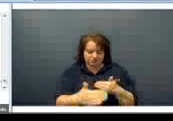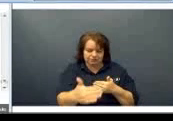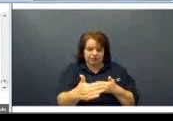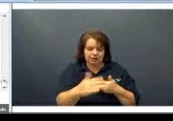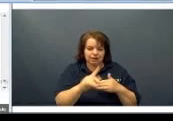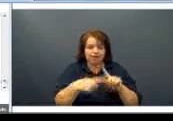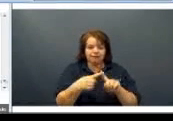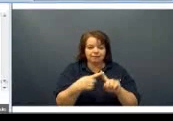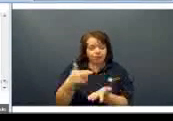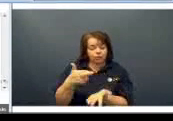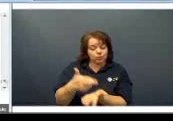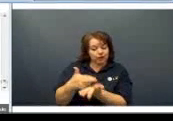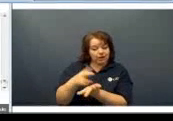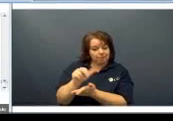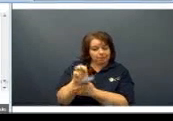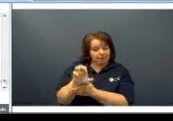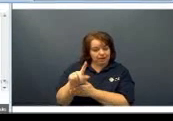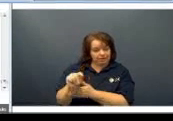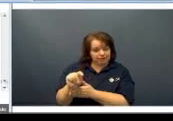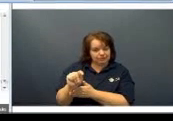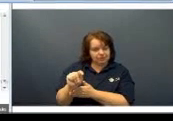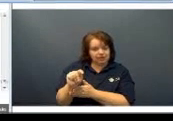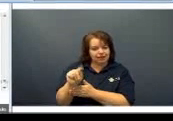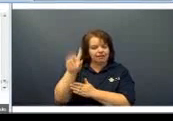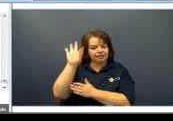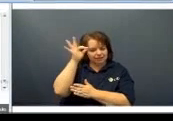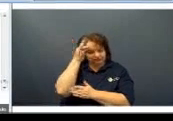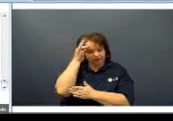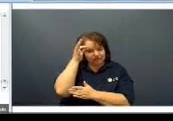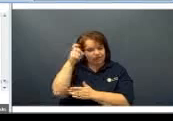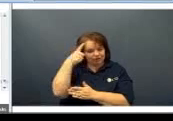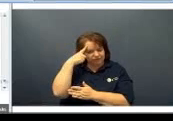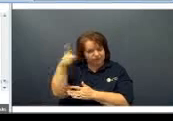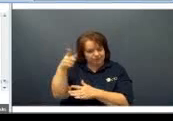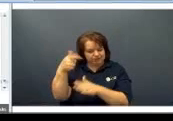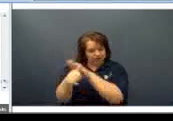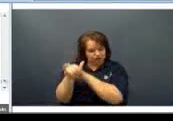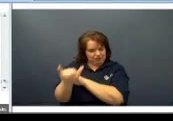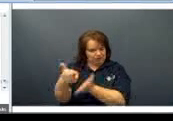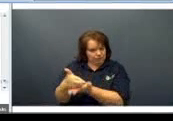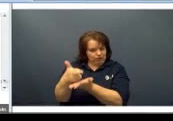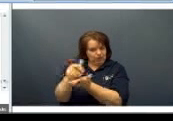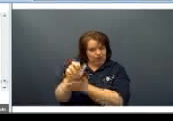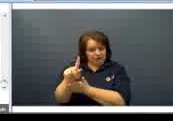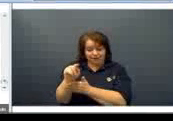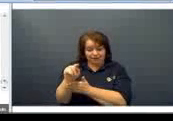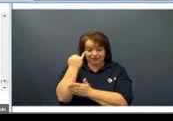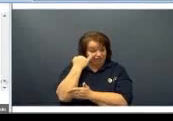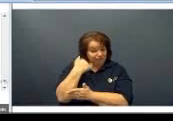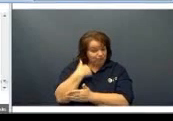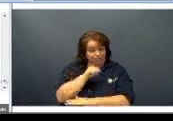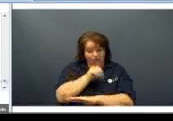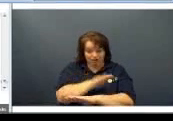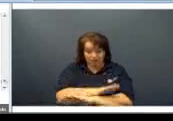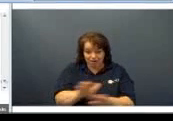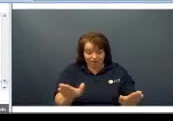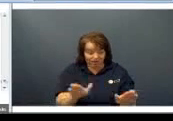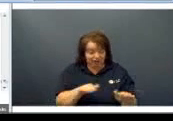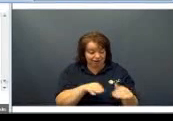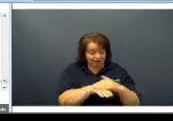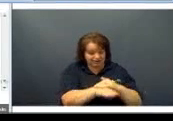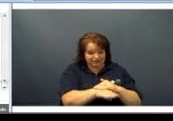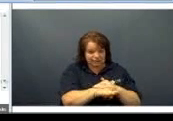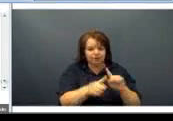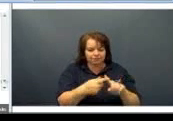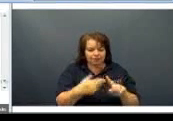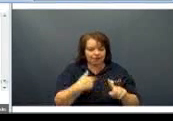happens. And then it becomes the Rehab Acts that the federal government falls under, that if we aren't and